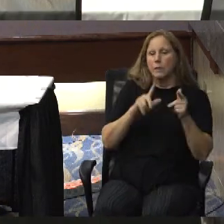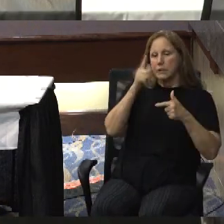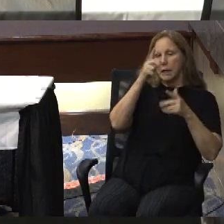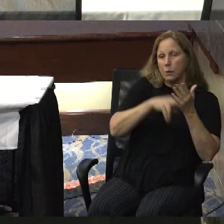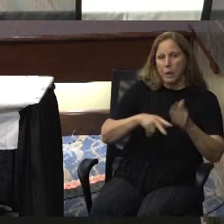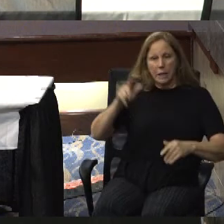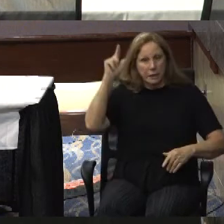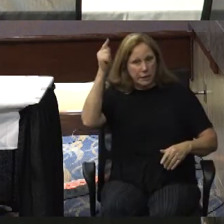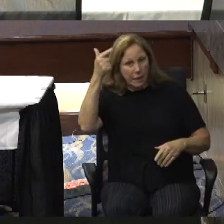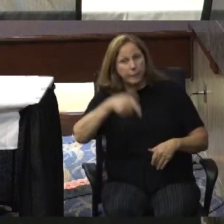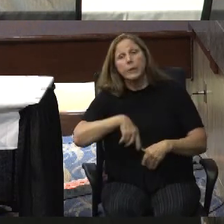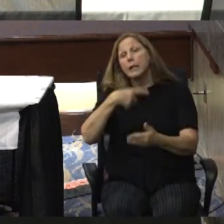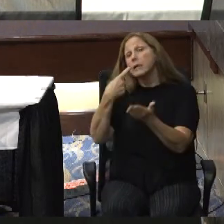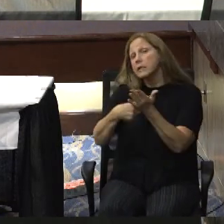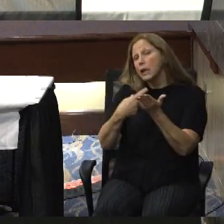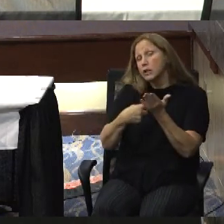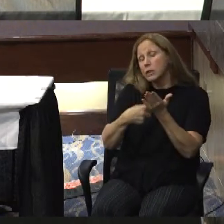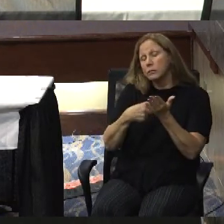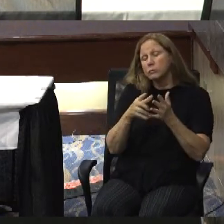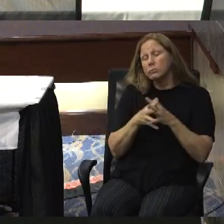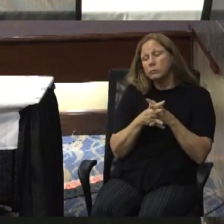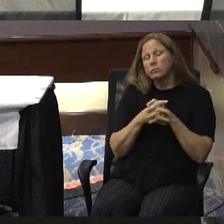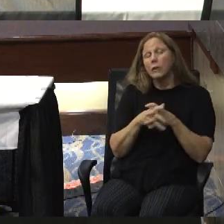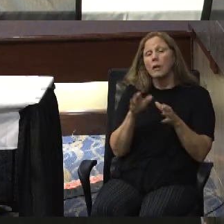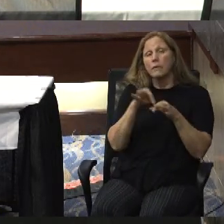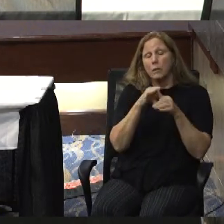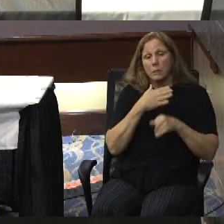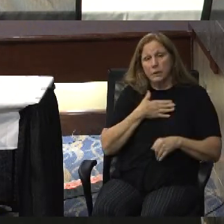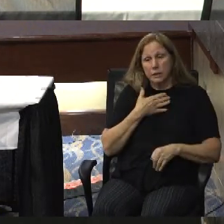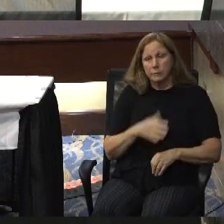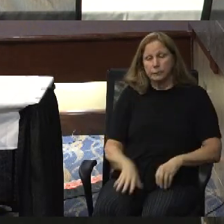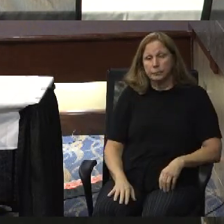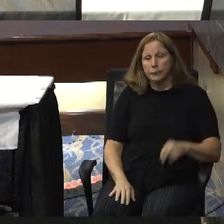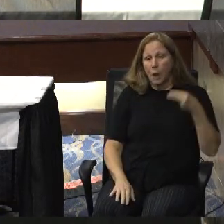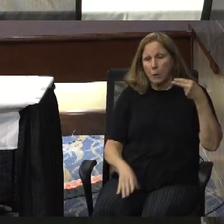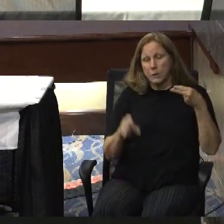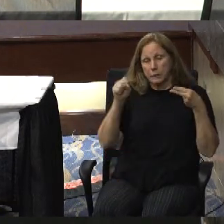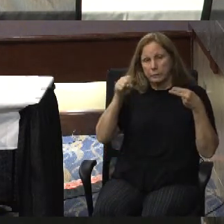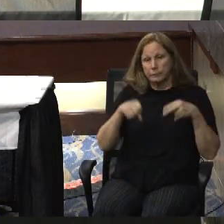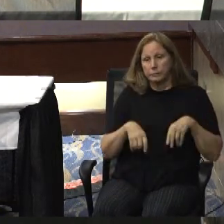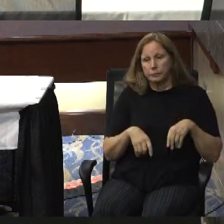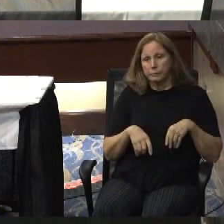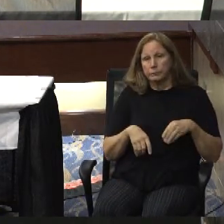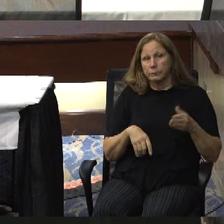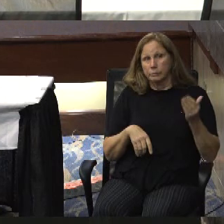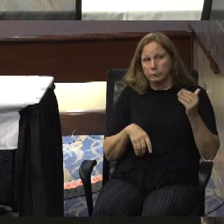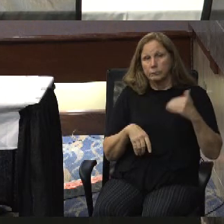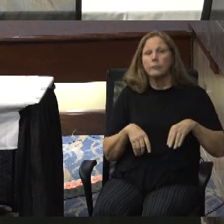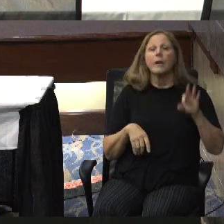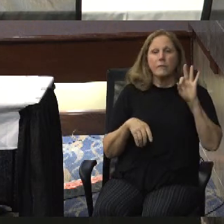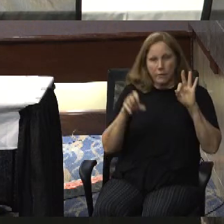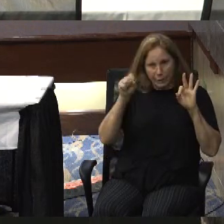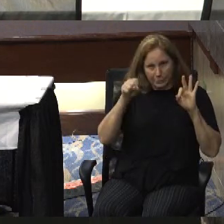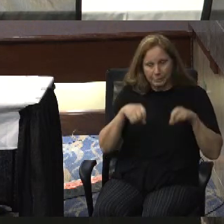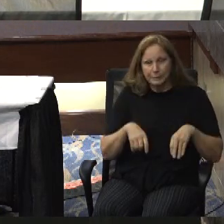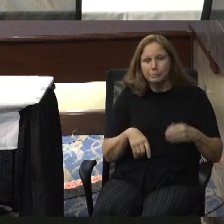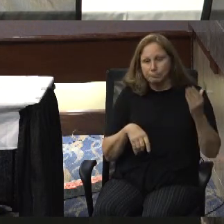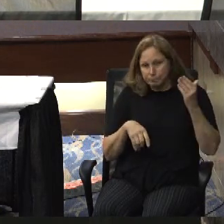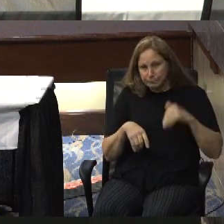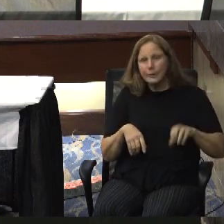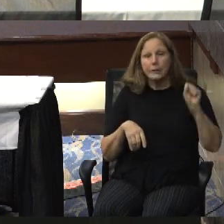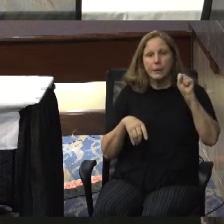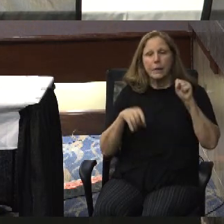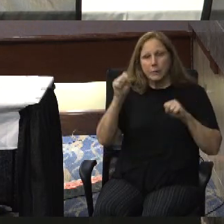Second. Any discussion? Please poll the council. Holmes. Aye. Fairfield. Yes.